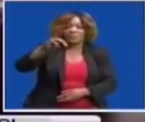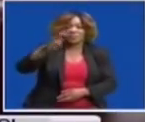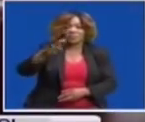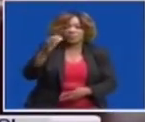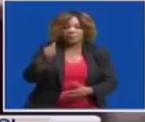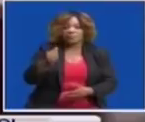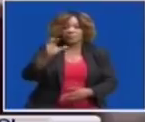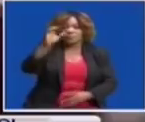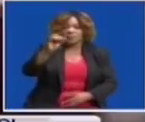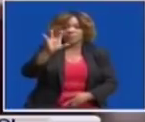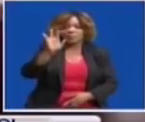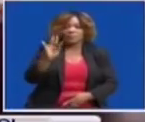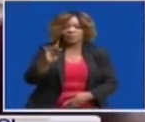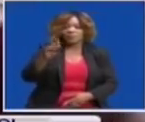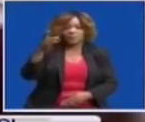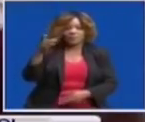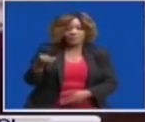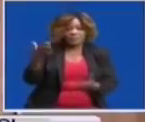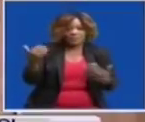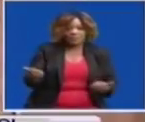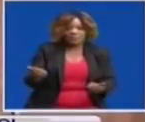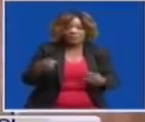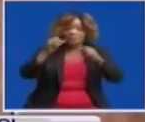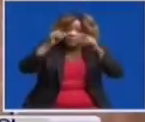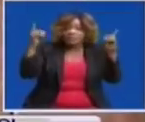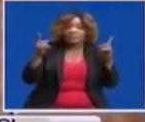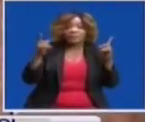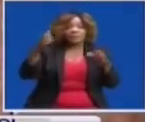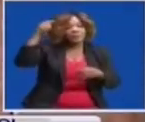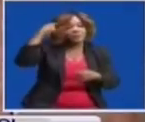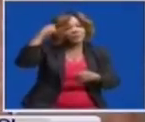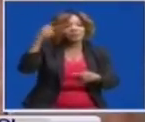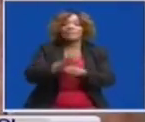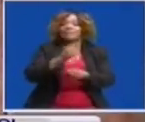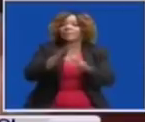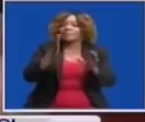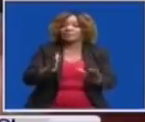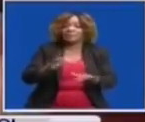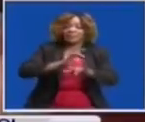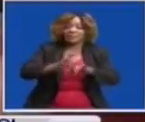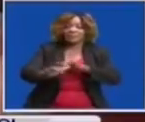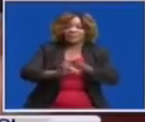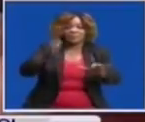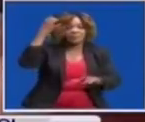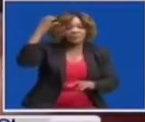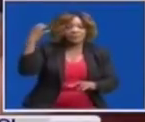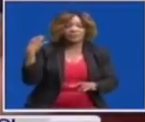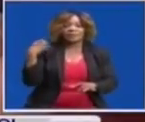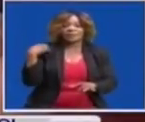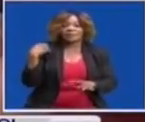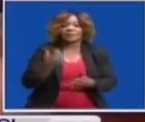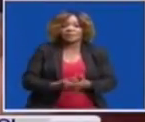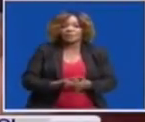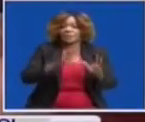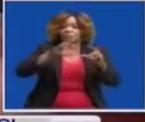is after 08 hours and Mr. Mushanga is surprised that government offices are still empty. No one has turned